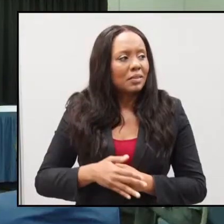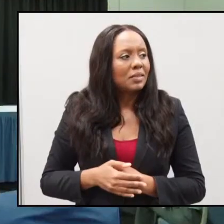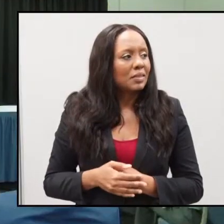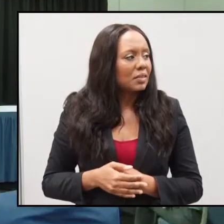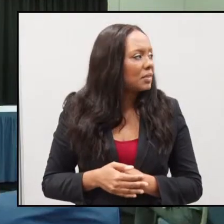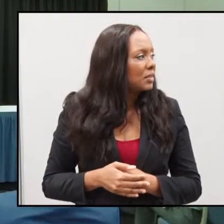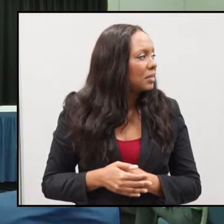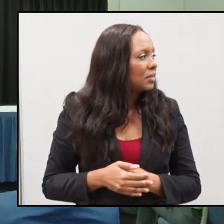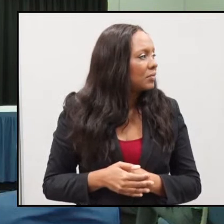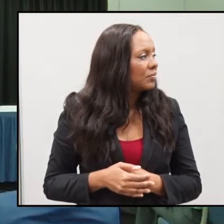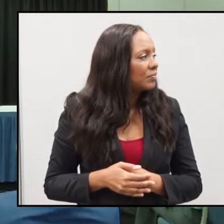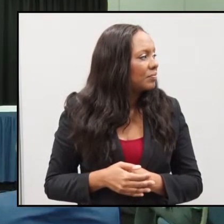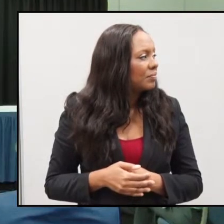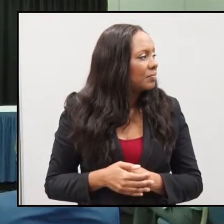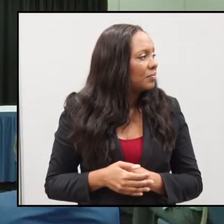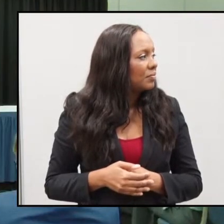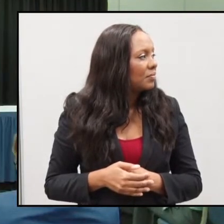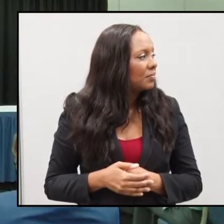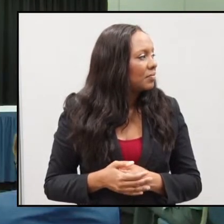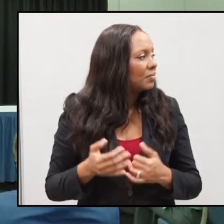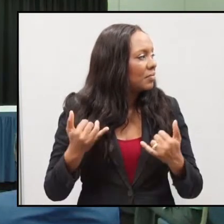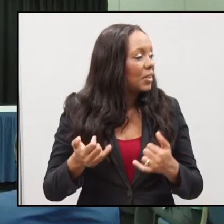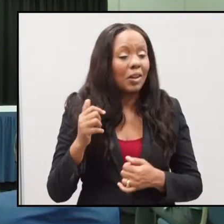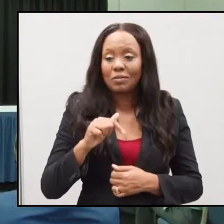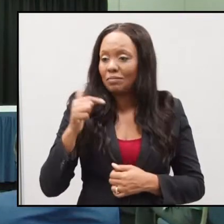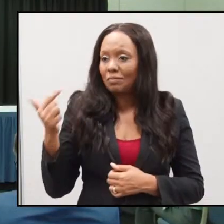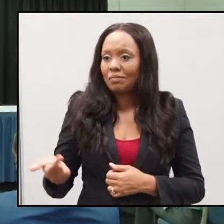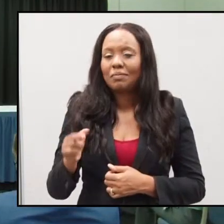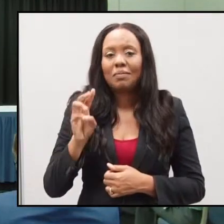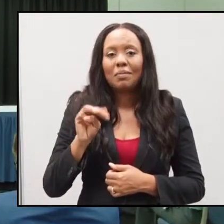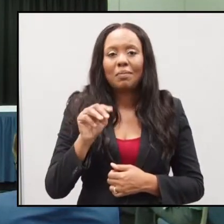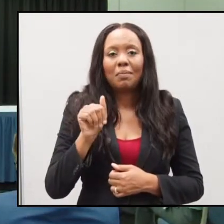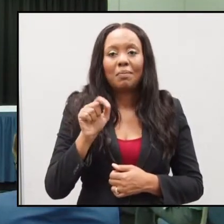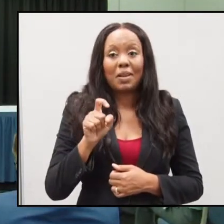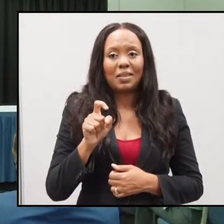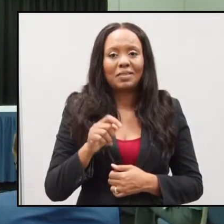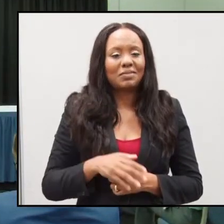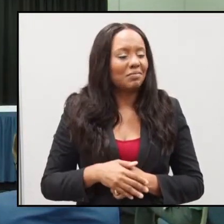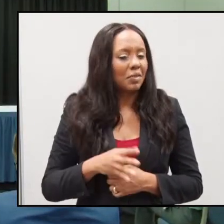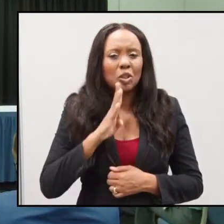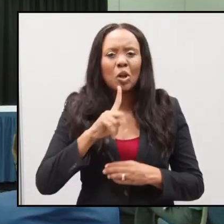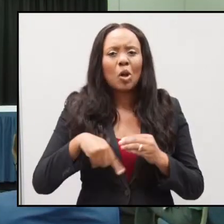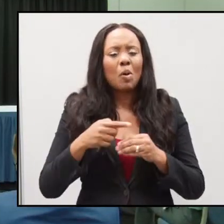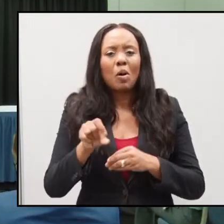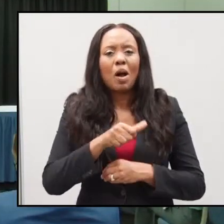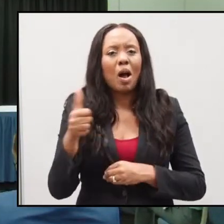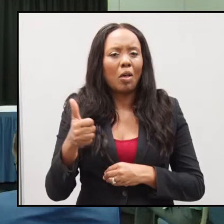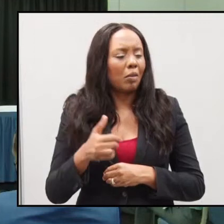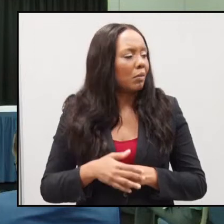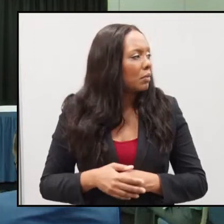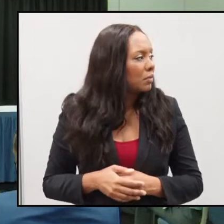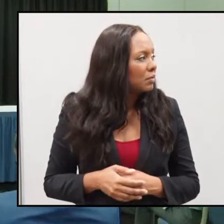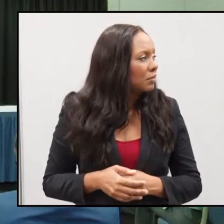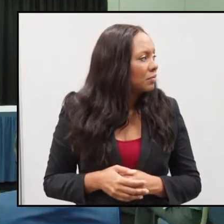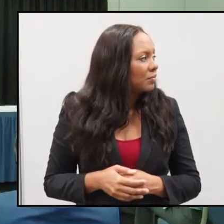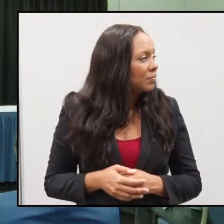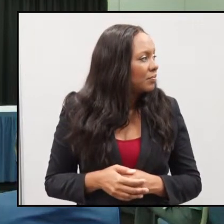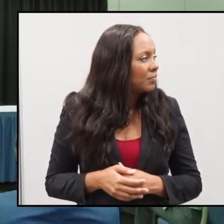you. I'll hand over to Max, who will actually talk about all the other things that will support the memorial.